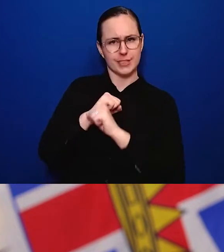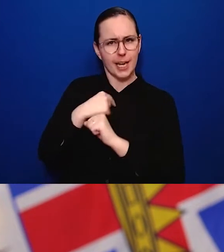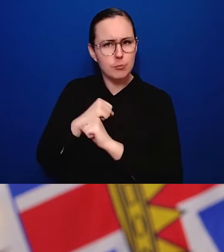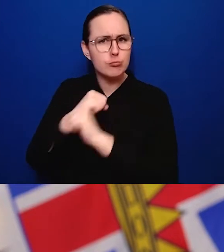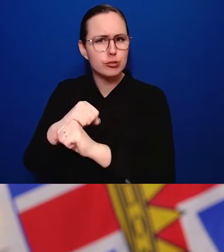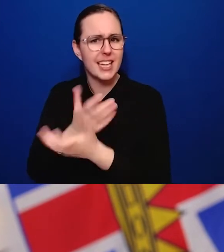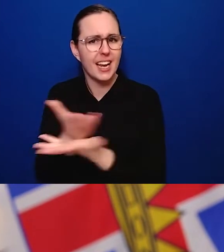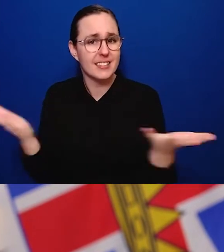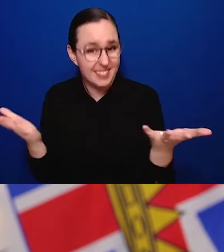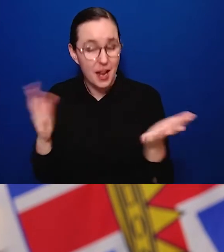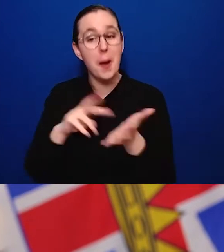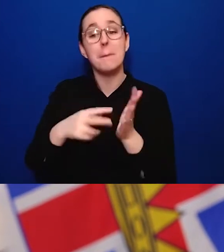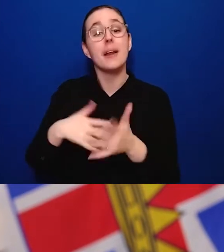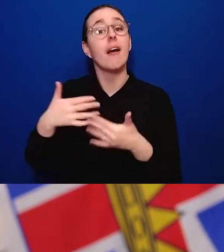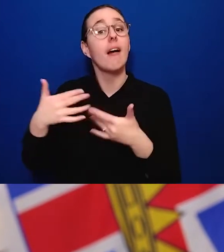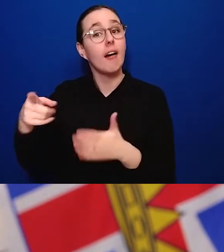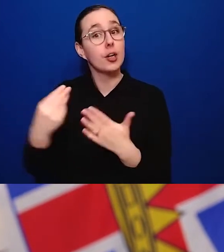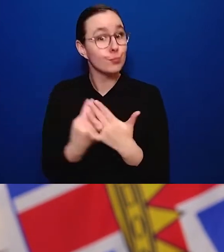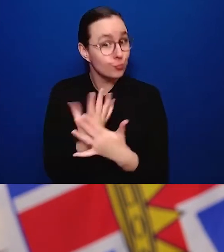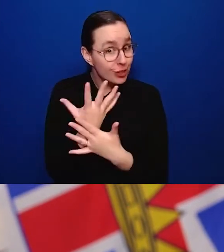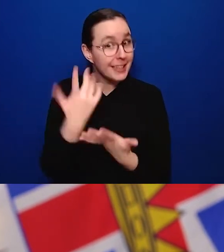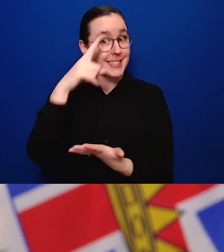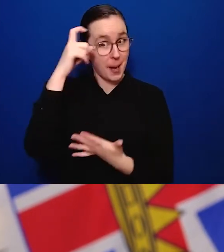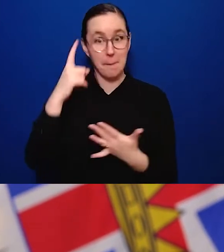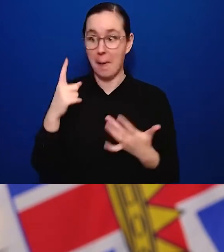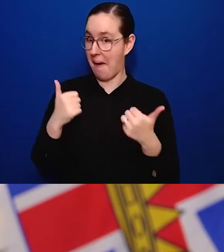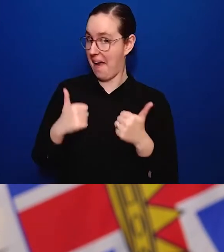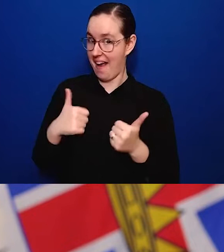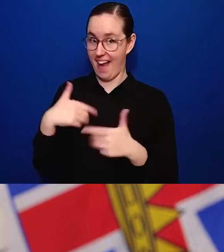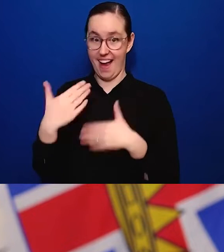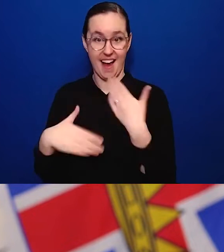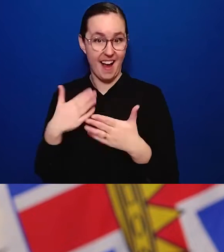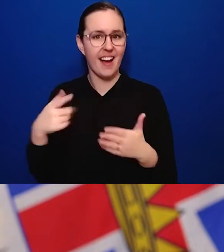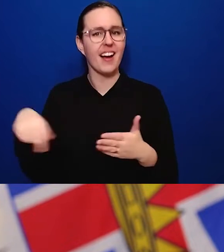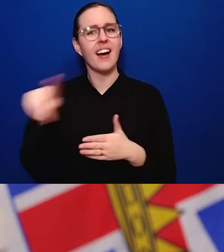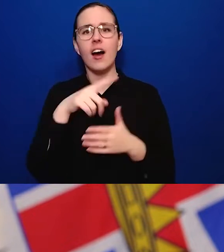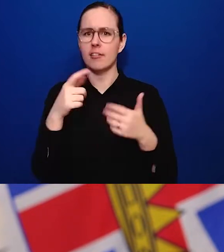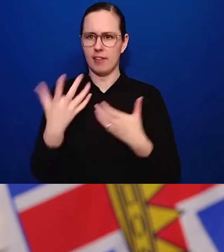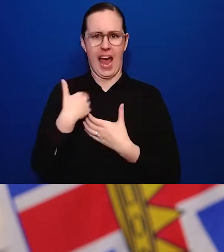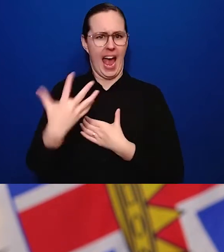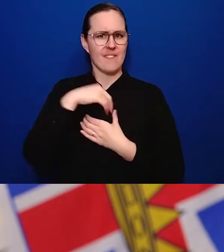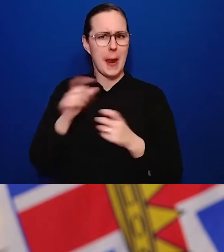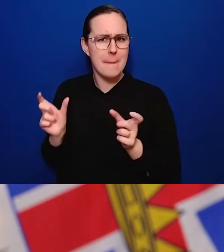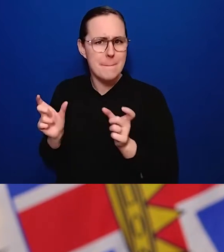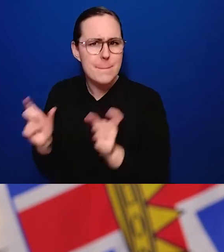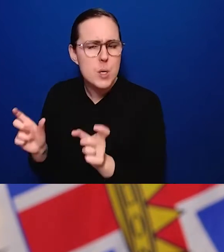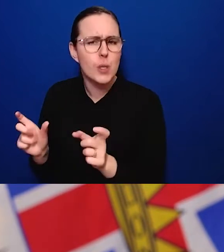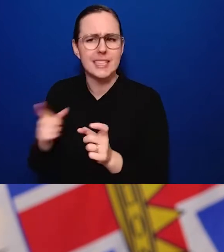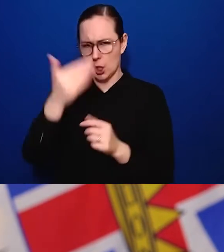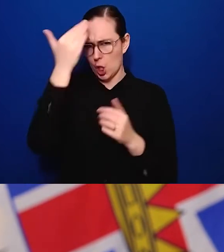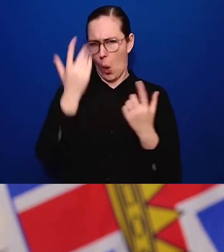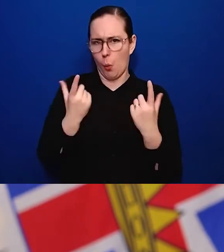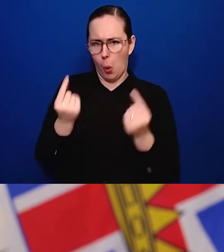spring and summer months ahead. We have that high level of immunity and understanding right now. But we need to continue to do this